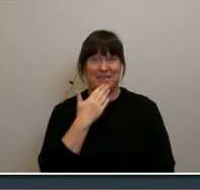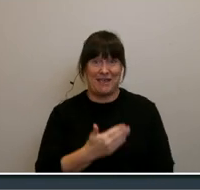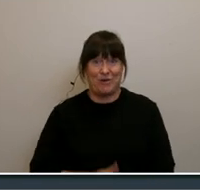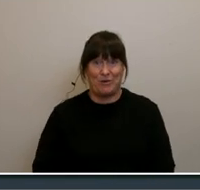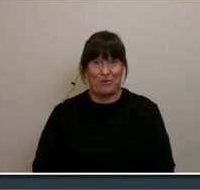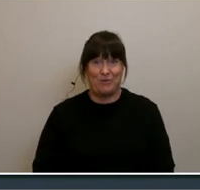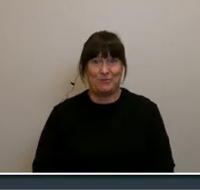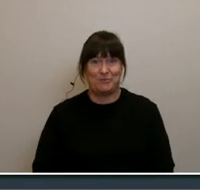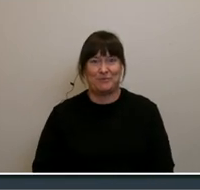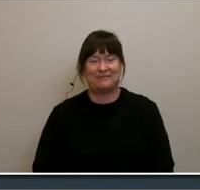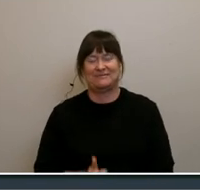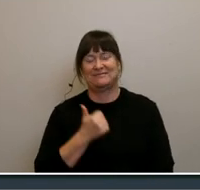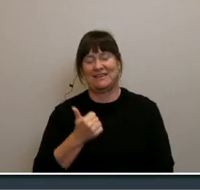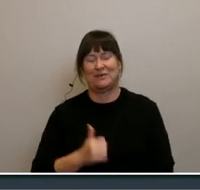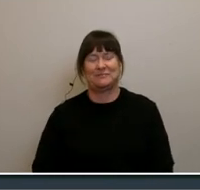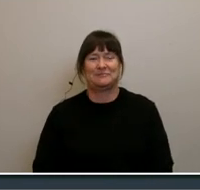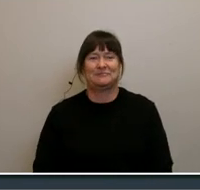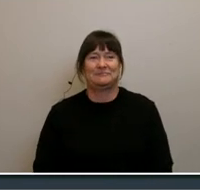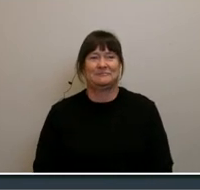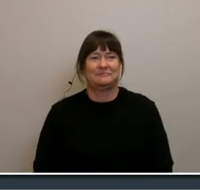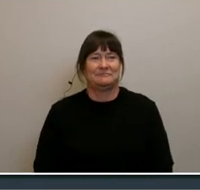you so much for coming to talk to us.